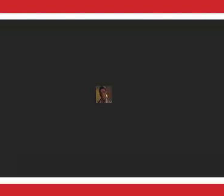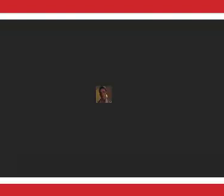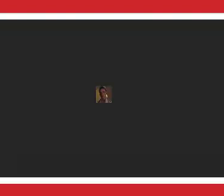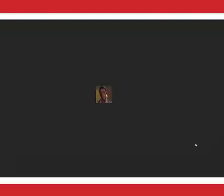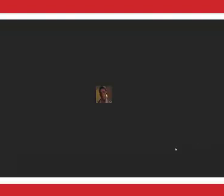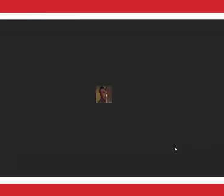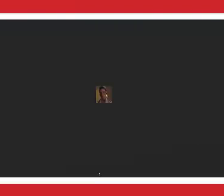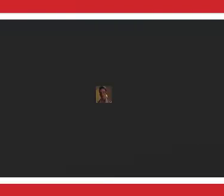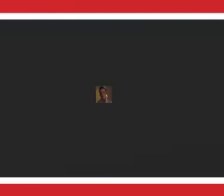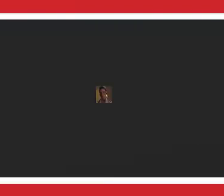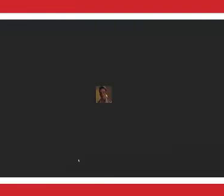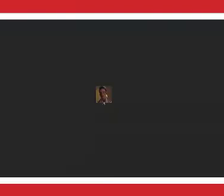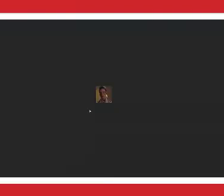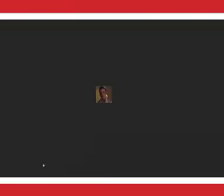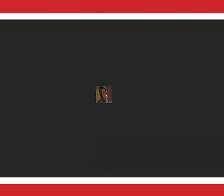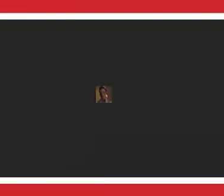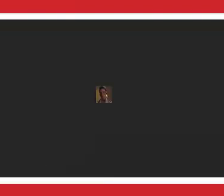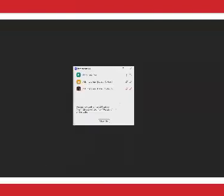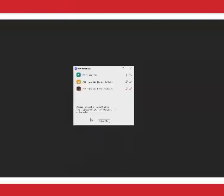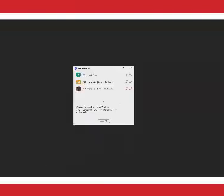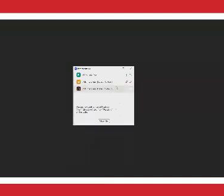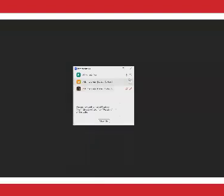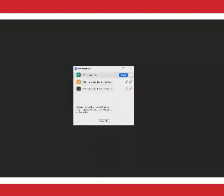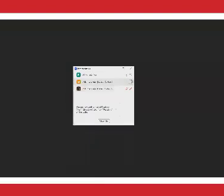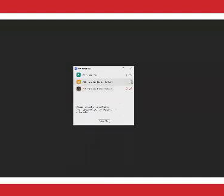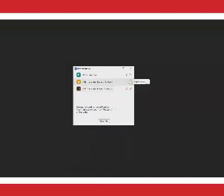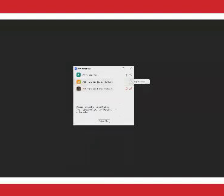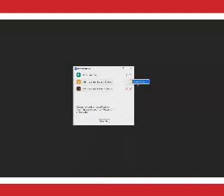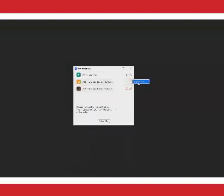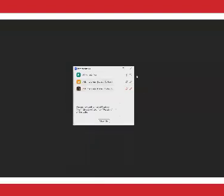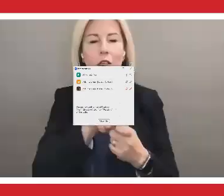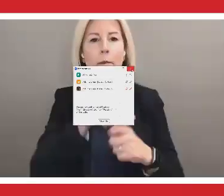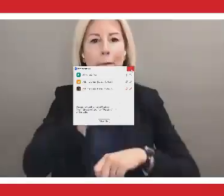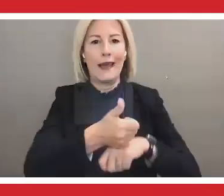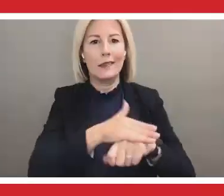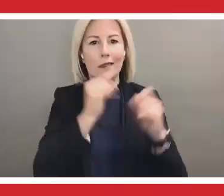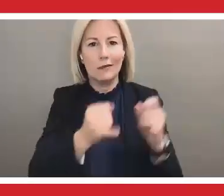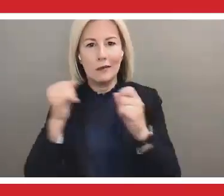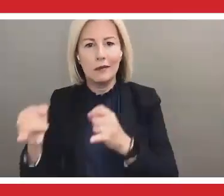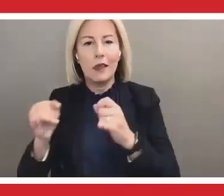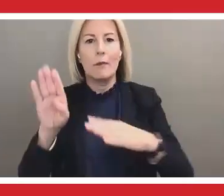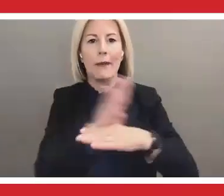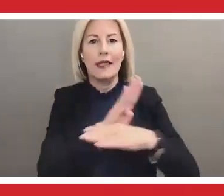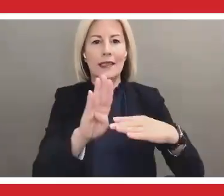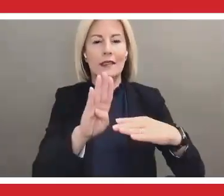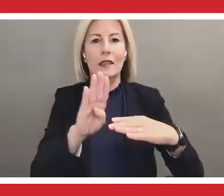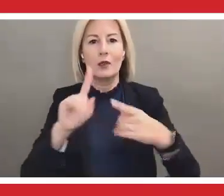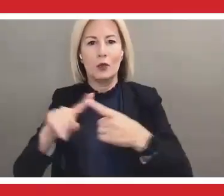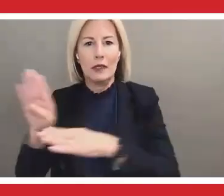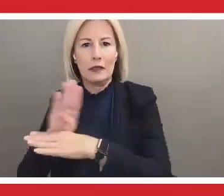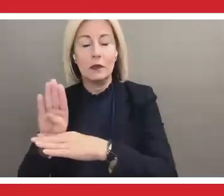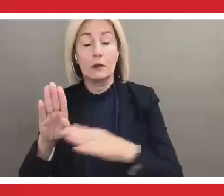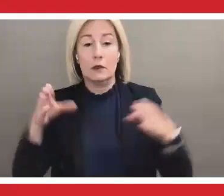very specifically, group by group, individual by individual, business by business, especially focusing on the